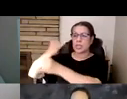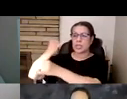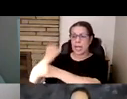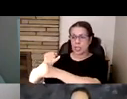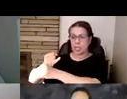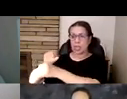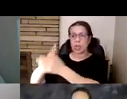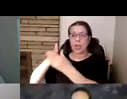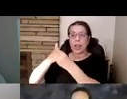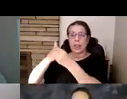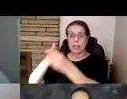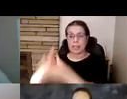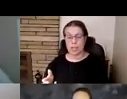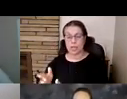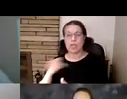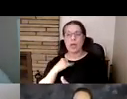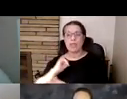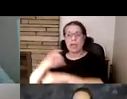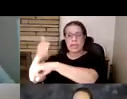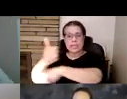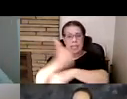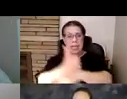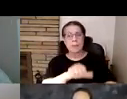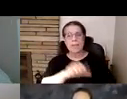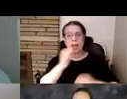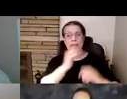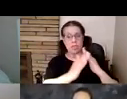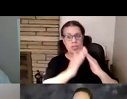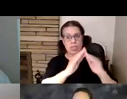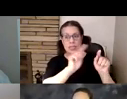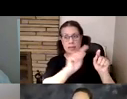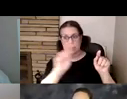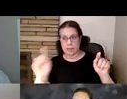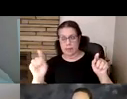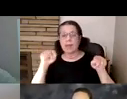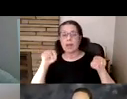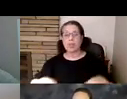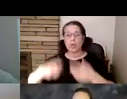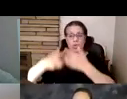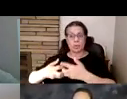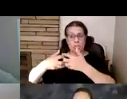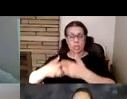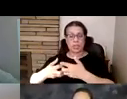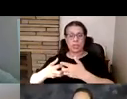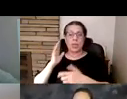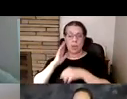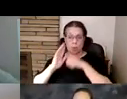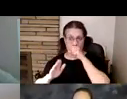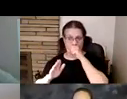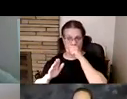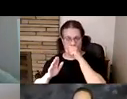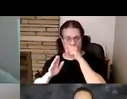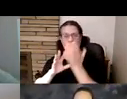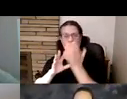and these are similar to those they've deployed in other cities. These devices will be taking advantage of the learning that